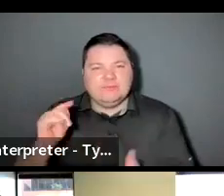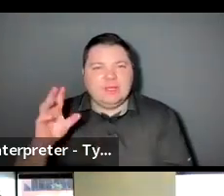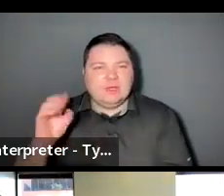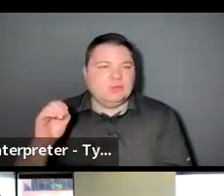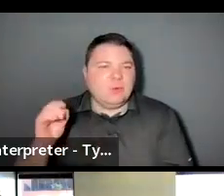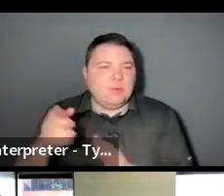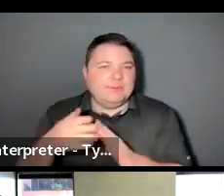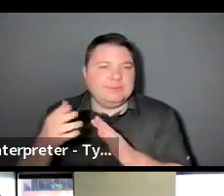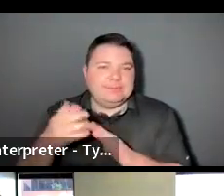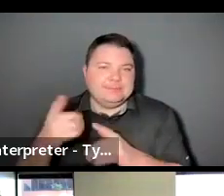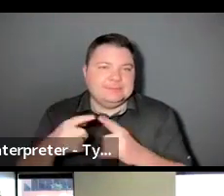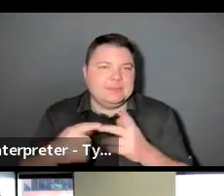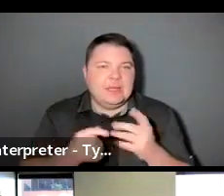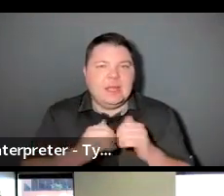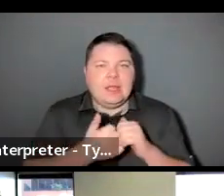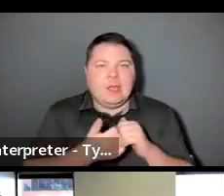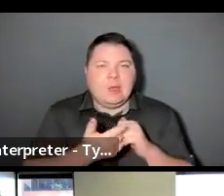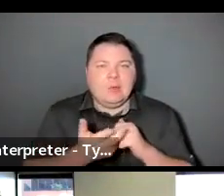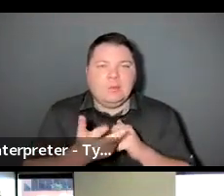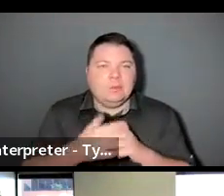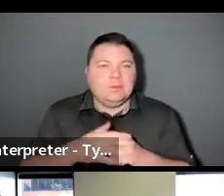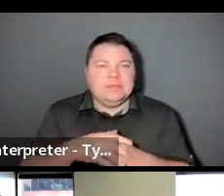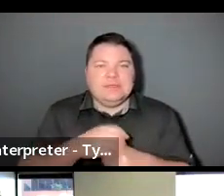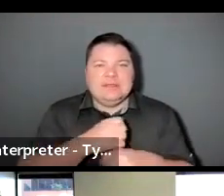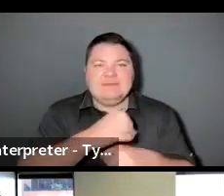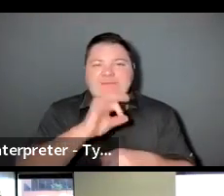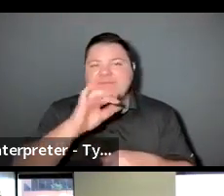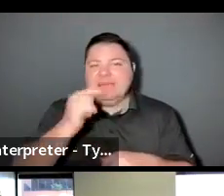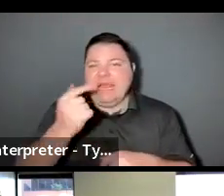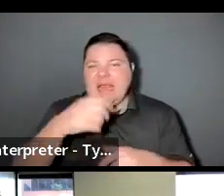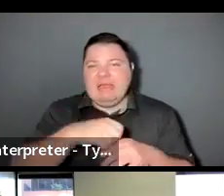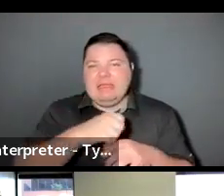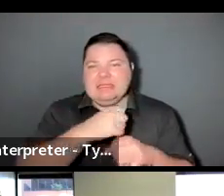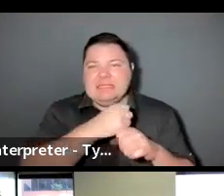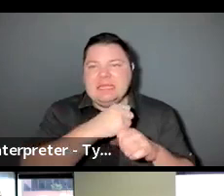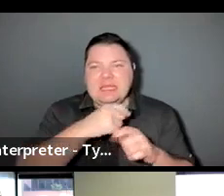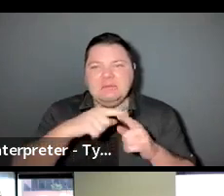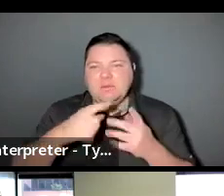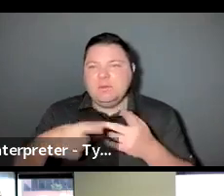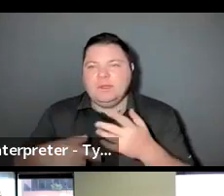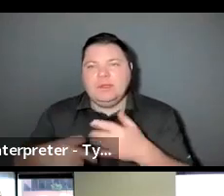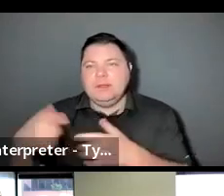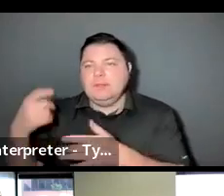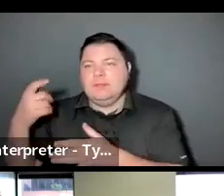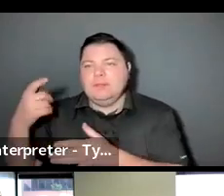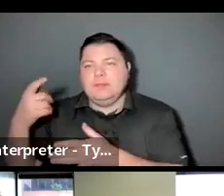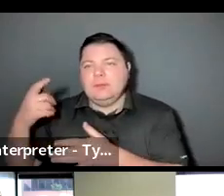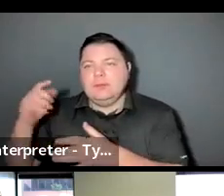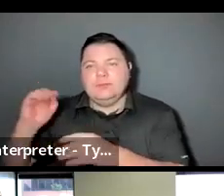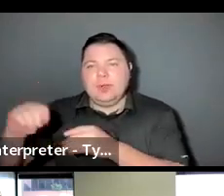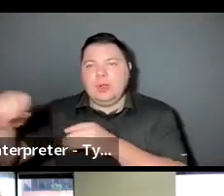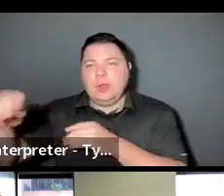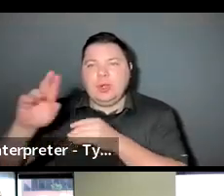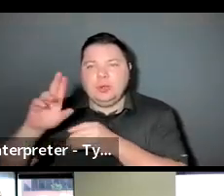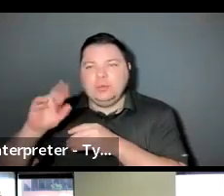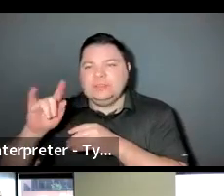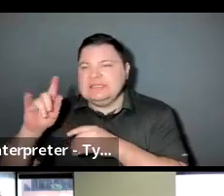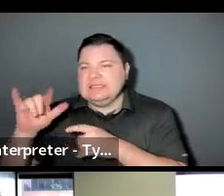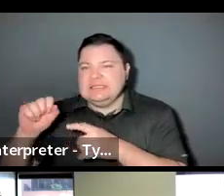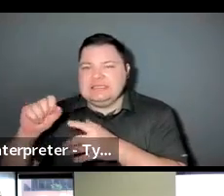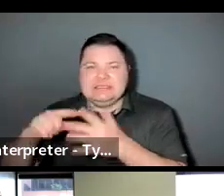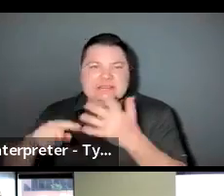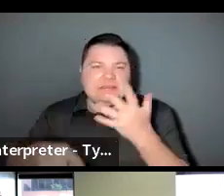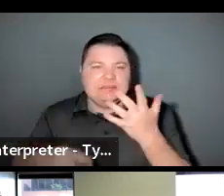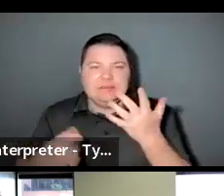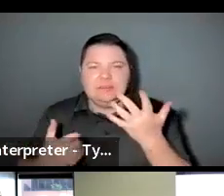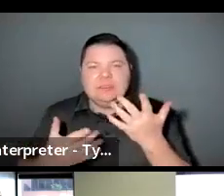from how we flag in safety zones to how we mark utilities to the technological knowledge